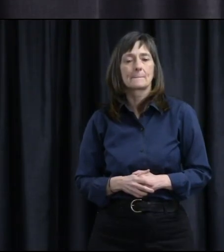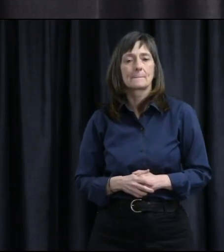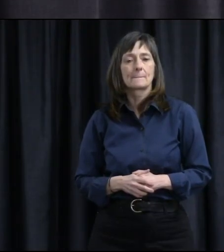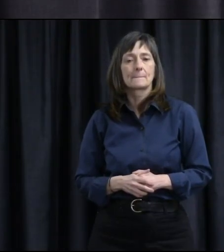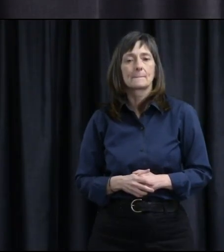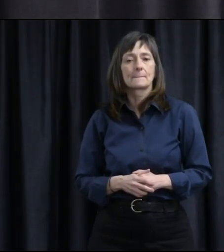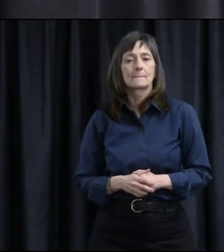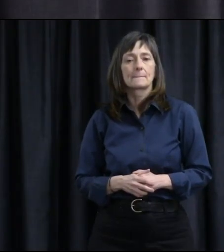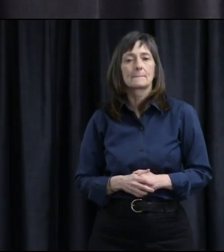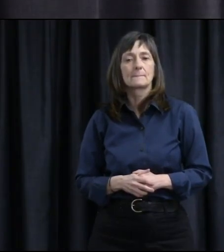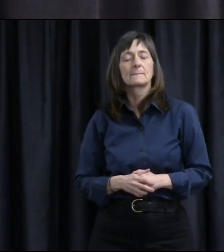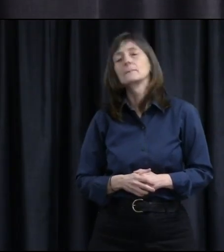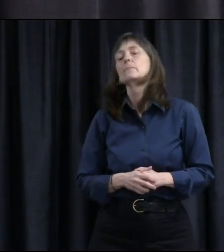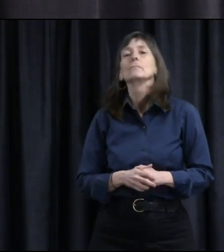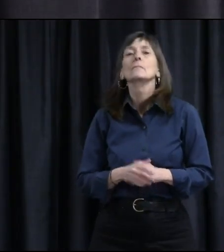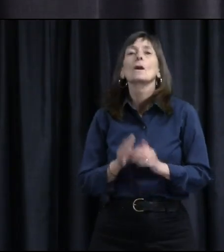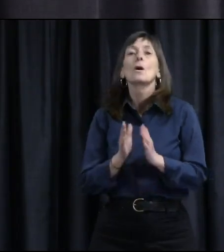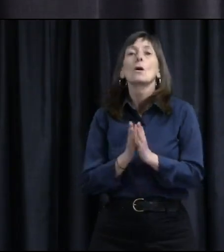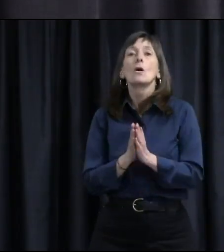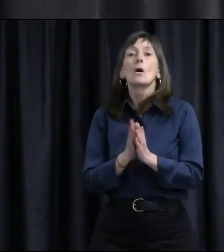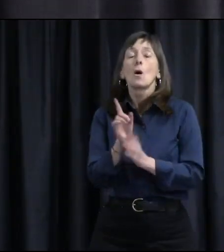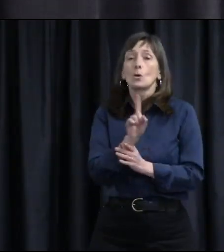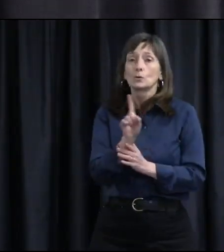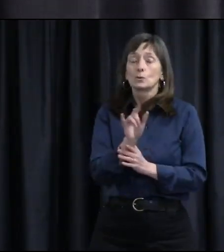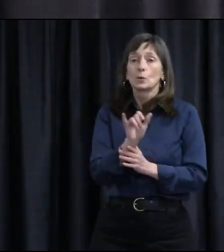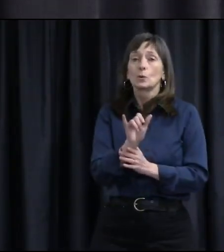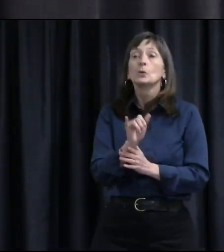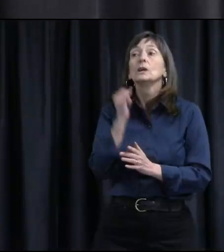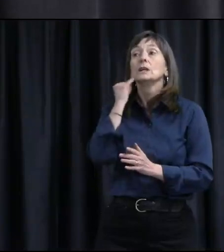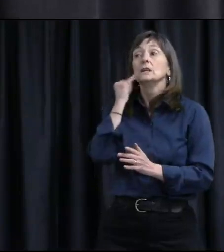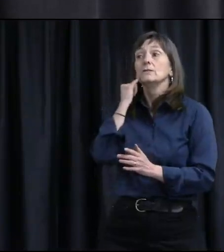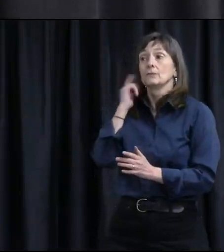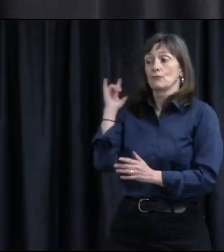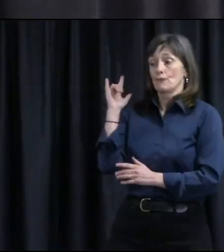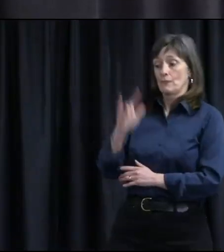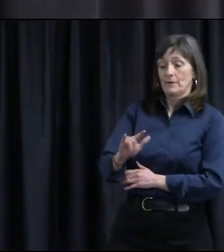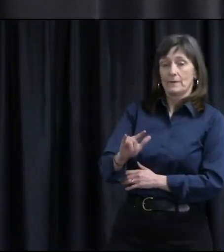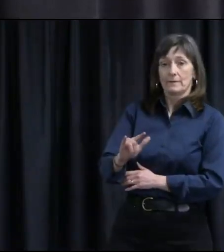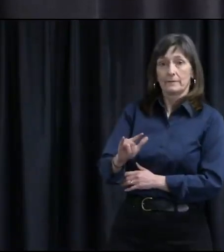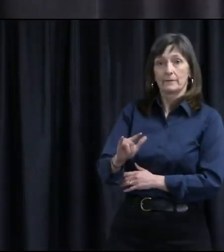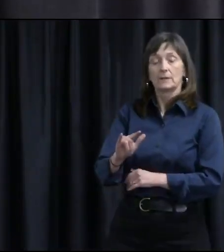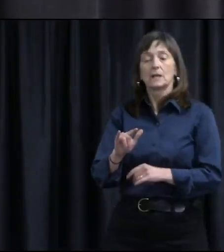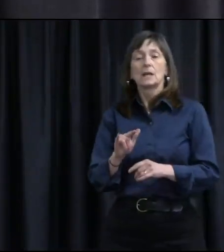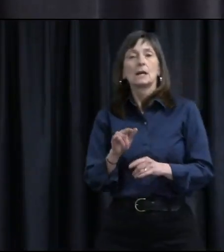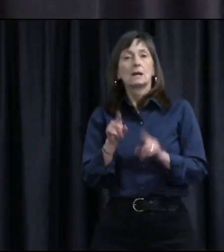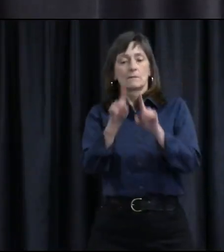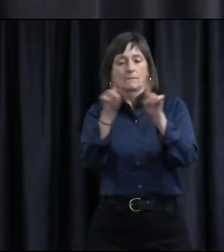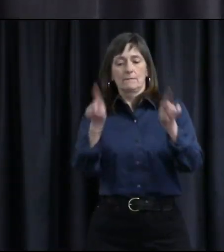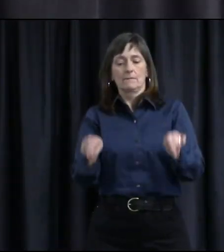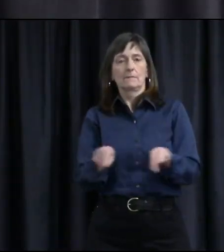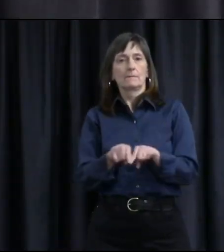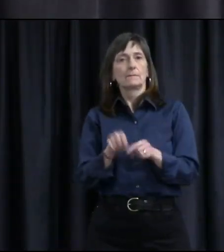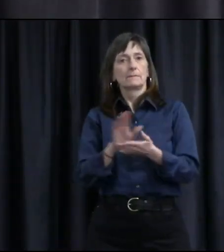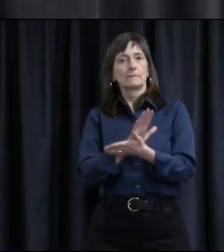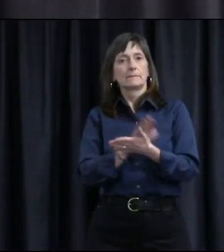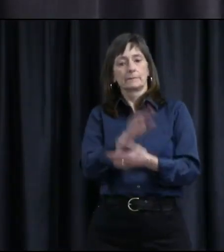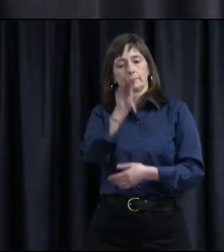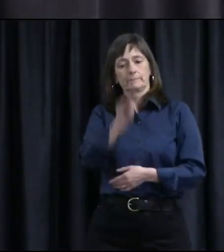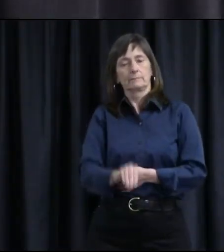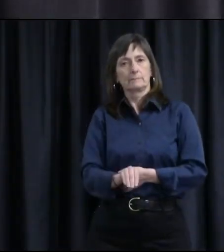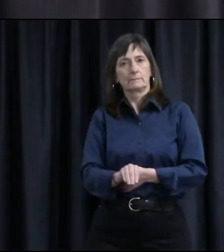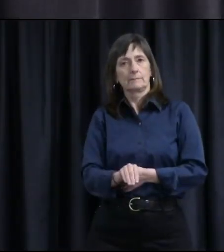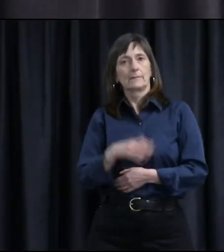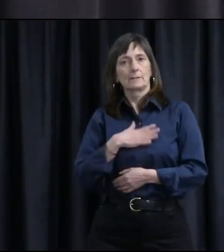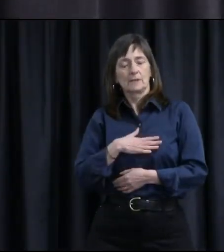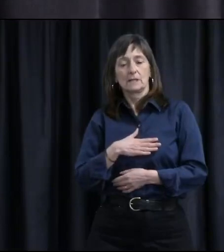We are also asking travelers entering to fill out a form, which is a public form requesting information and